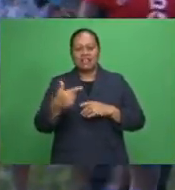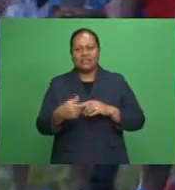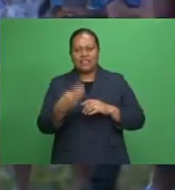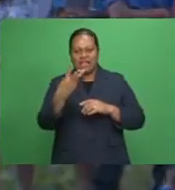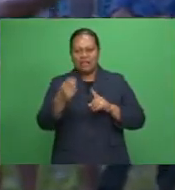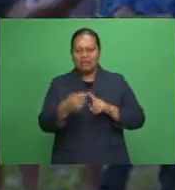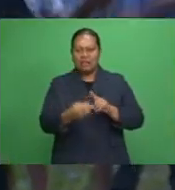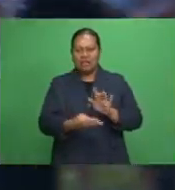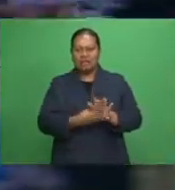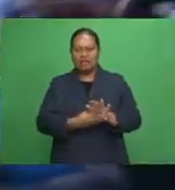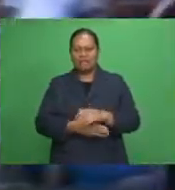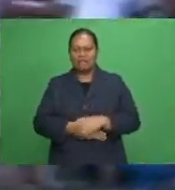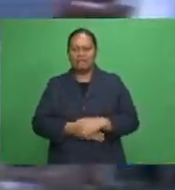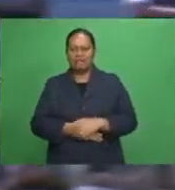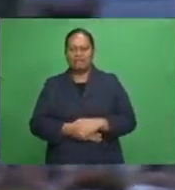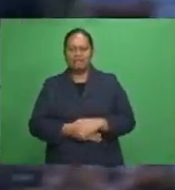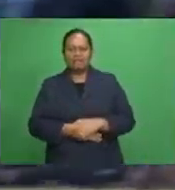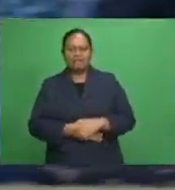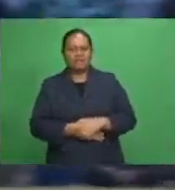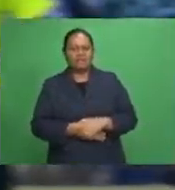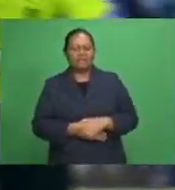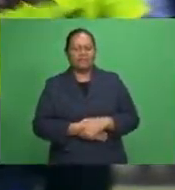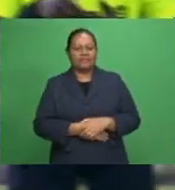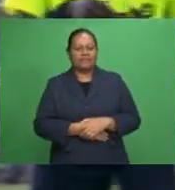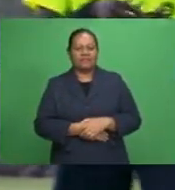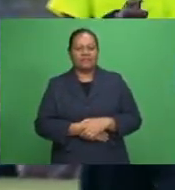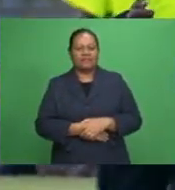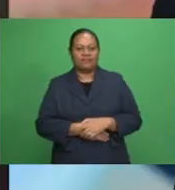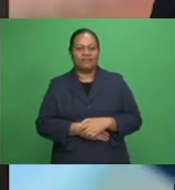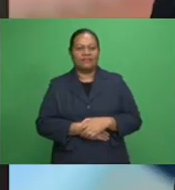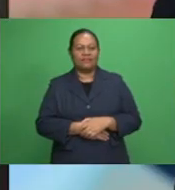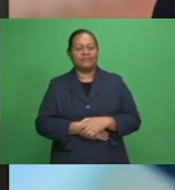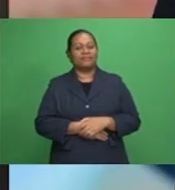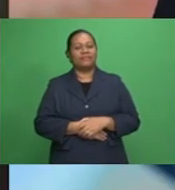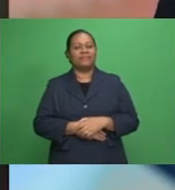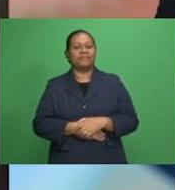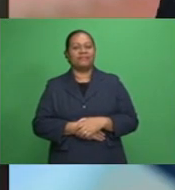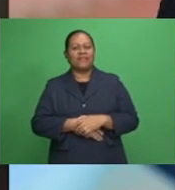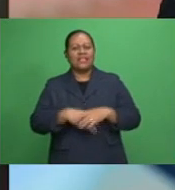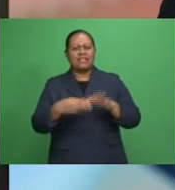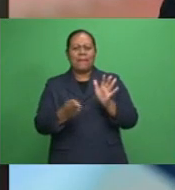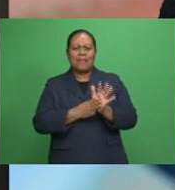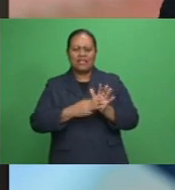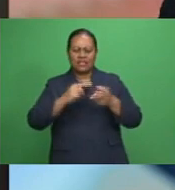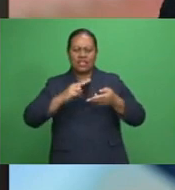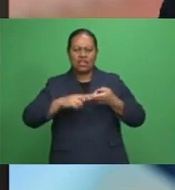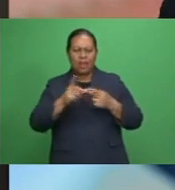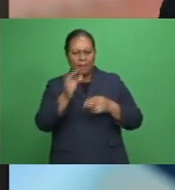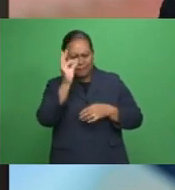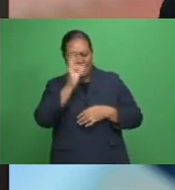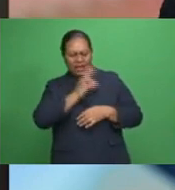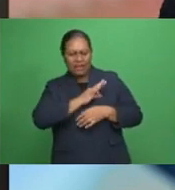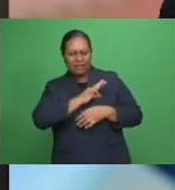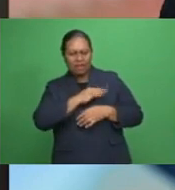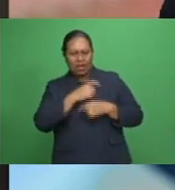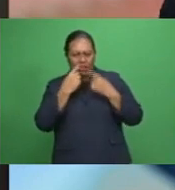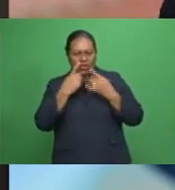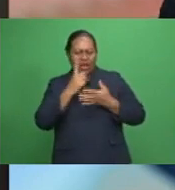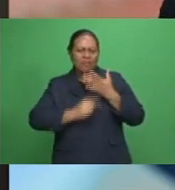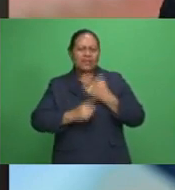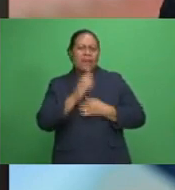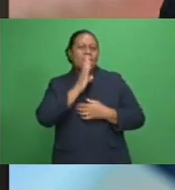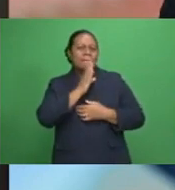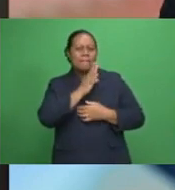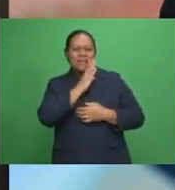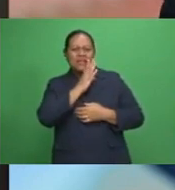on Mirchi FM. Aquila Dama, FBC Sports. Manchester United believes it will bounce back after missing a chance